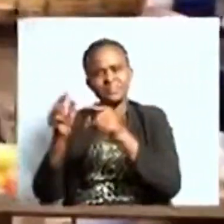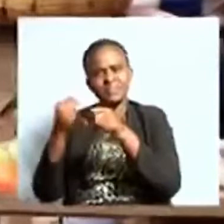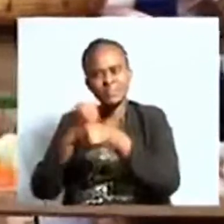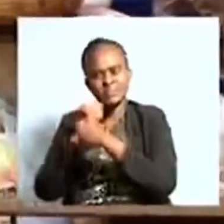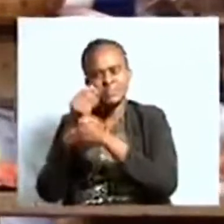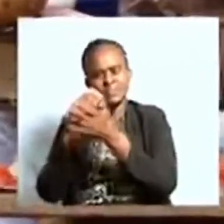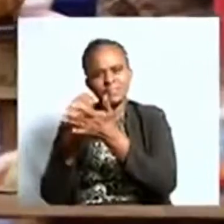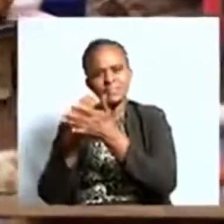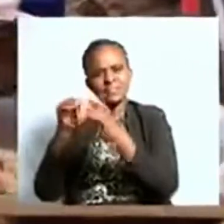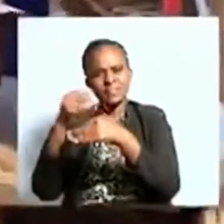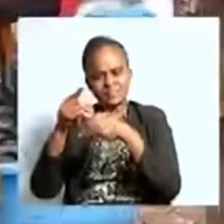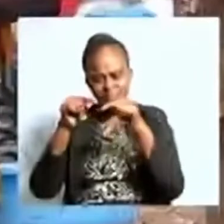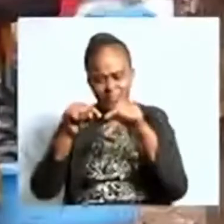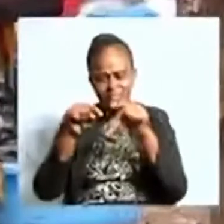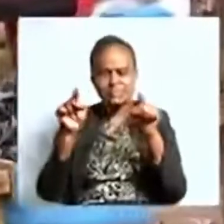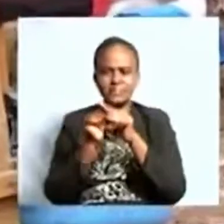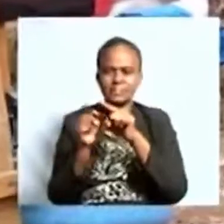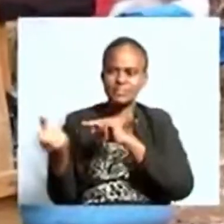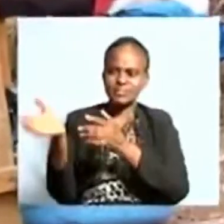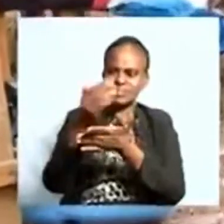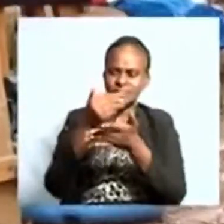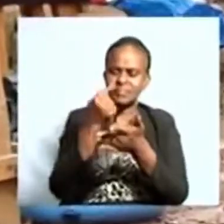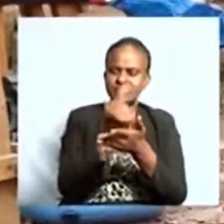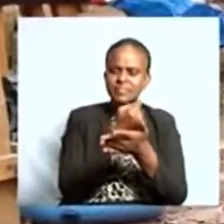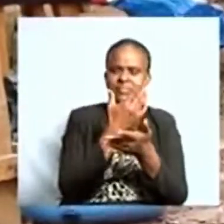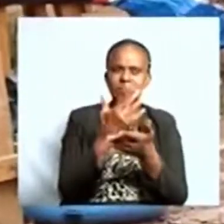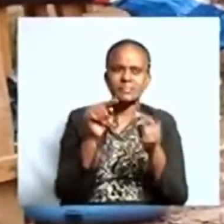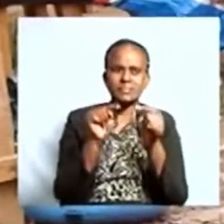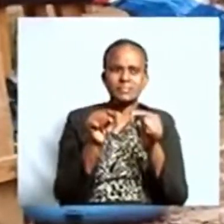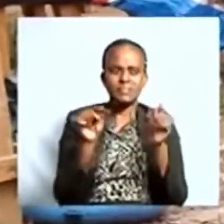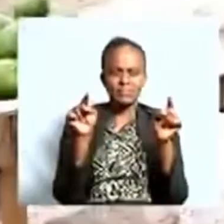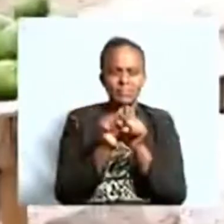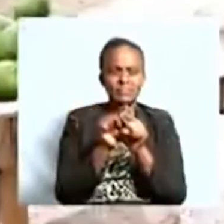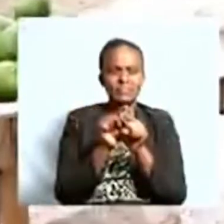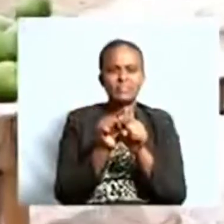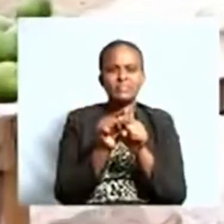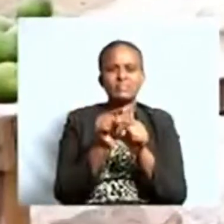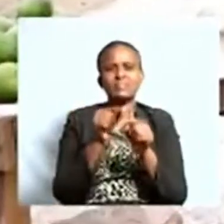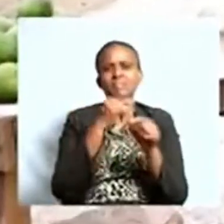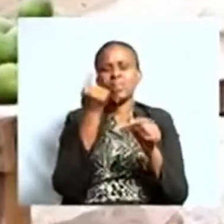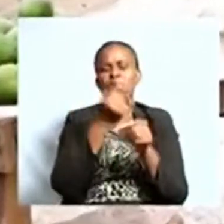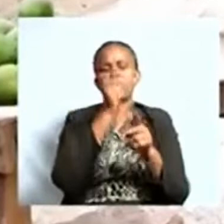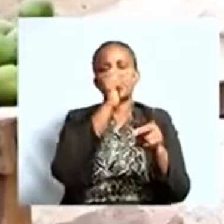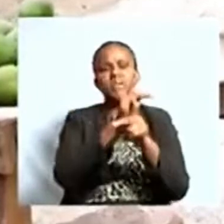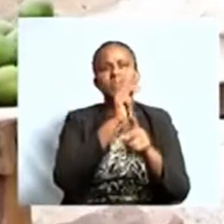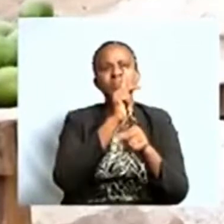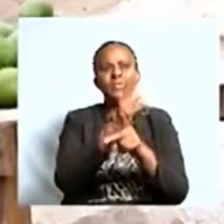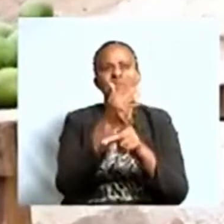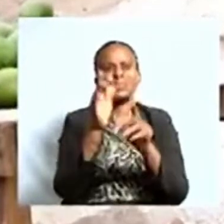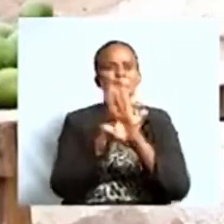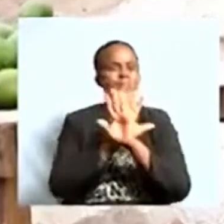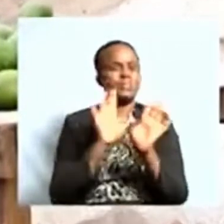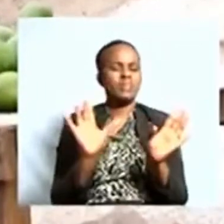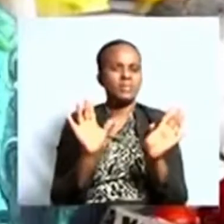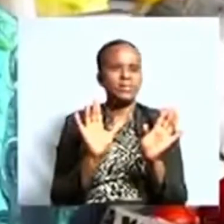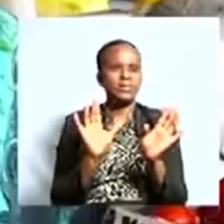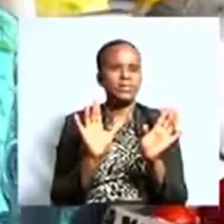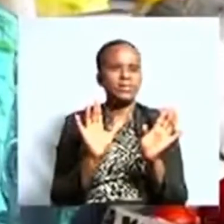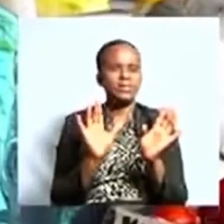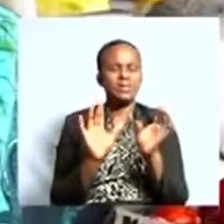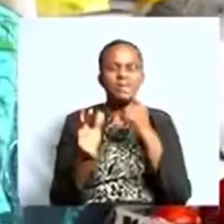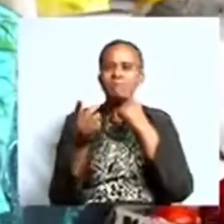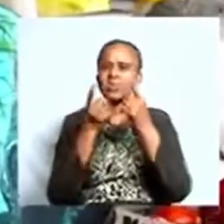panja wachoka mula watenga mochabe vintu muno ni mugaraja yo ikamo vikatundu